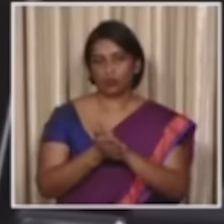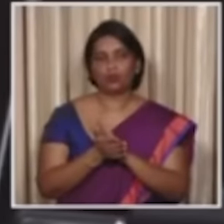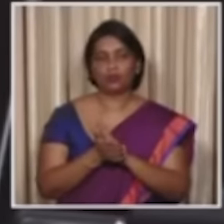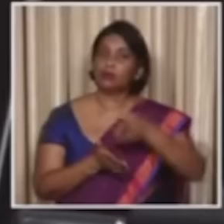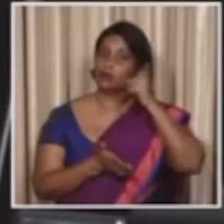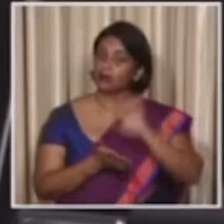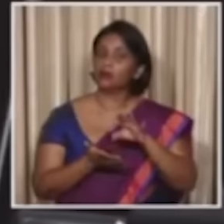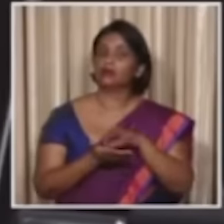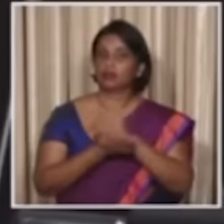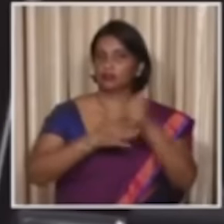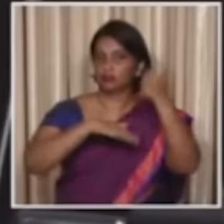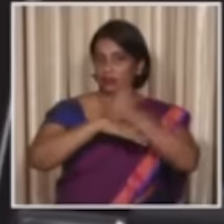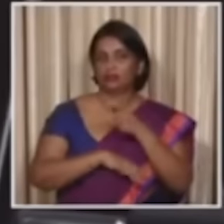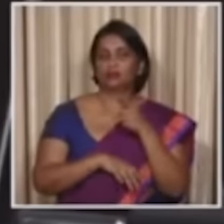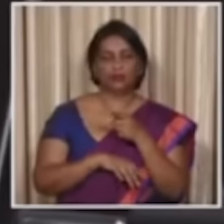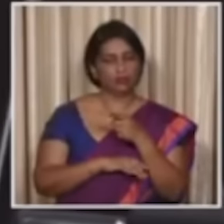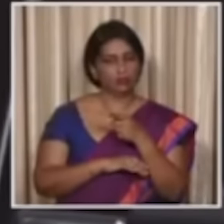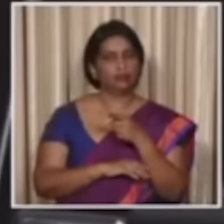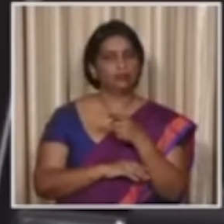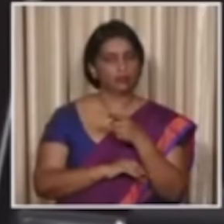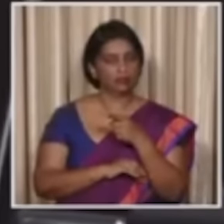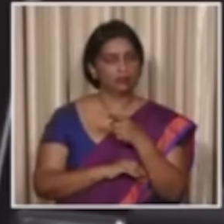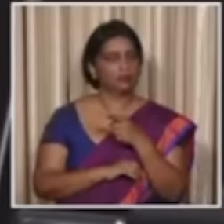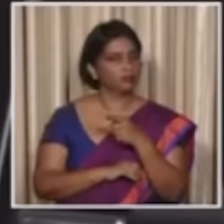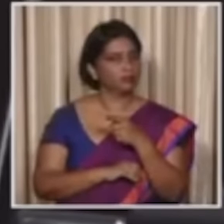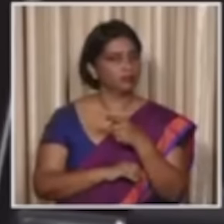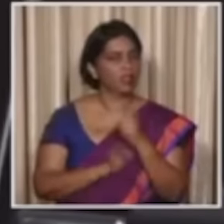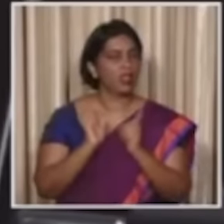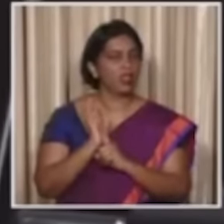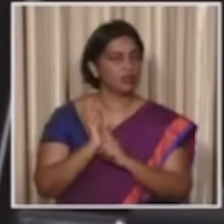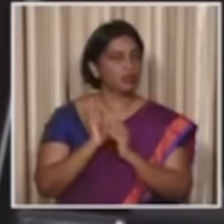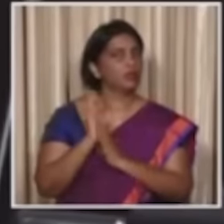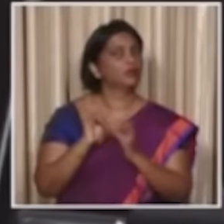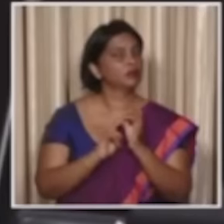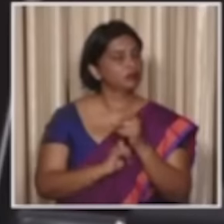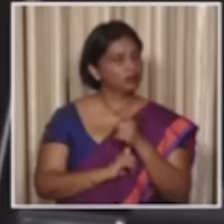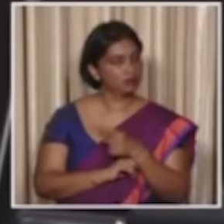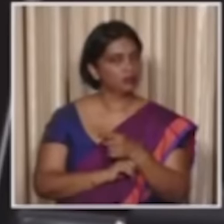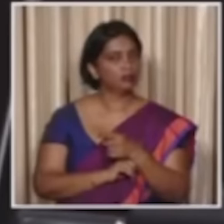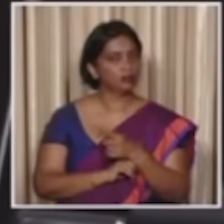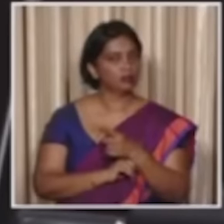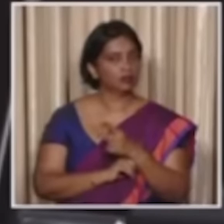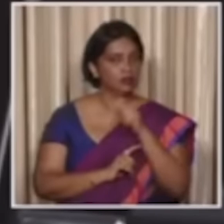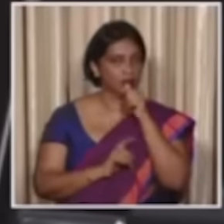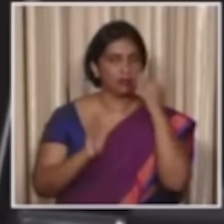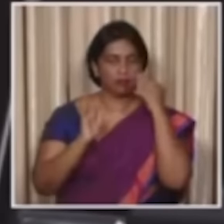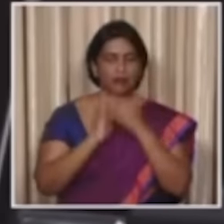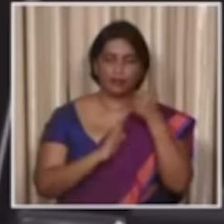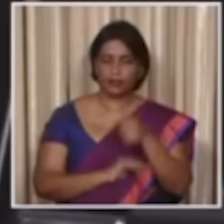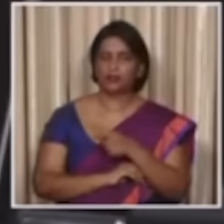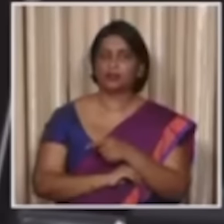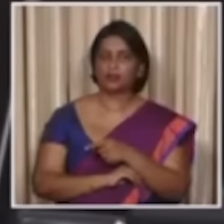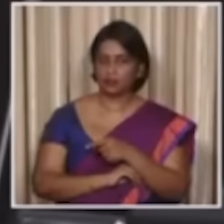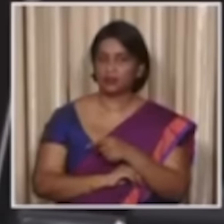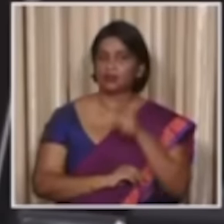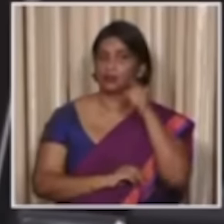that what Honorable Lakshman Kiriyala raised is a valid point. No harm that you, no doubt that you have the authority